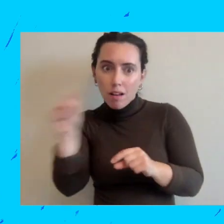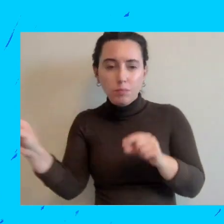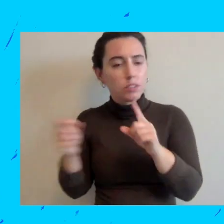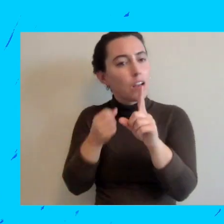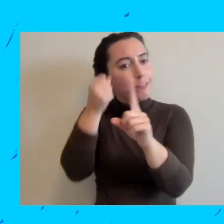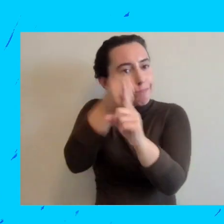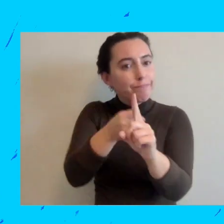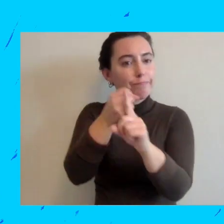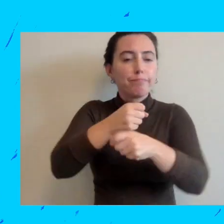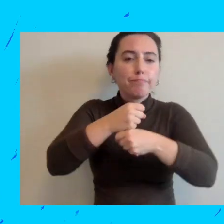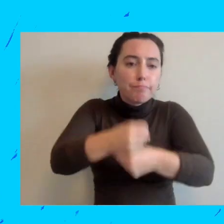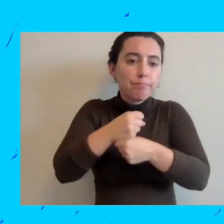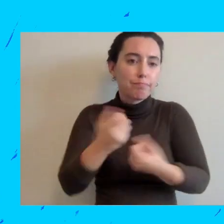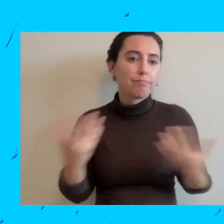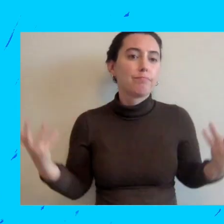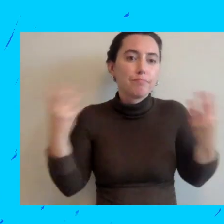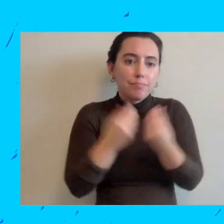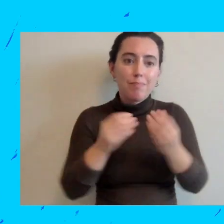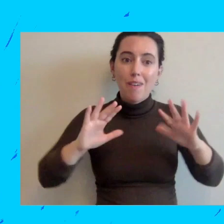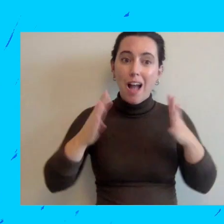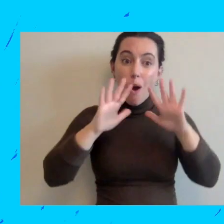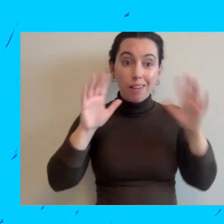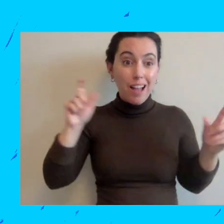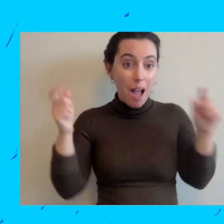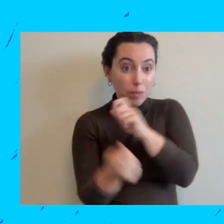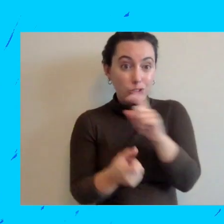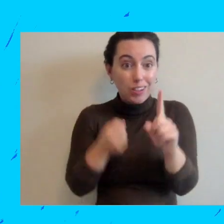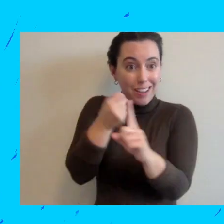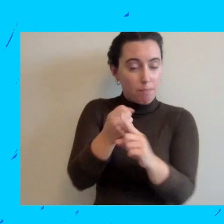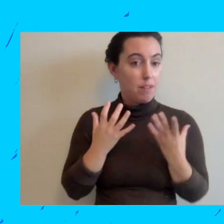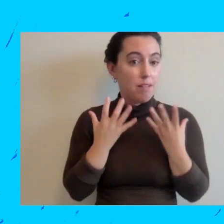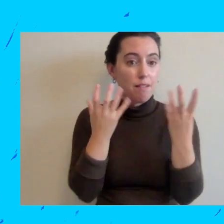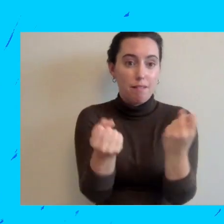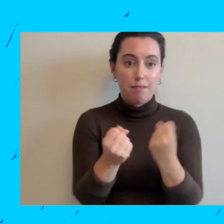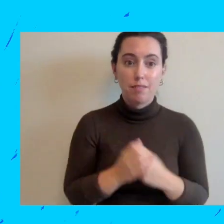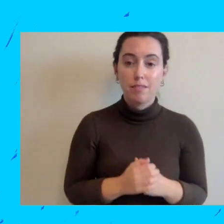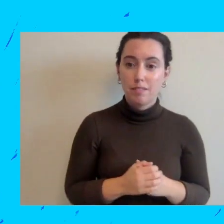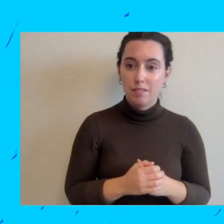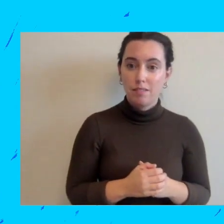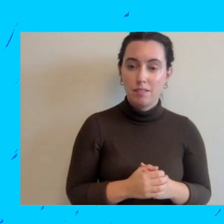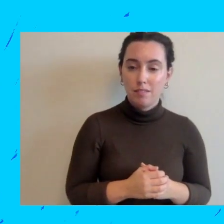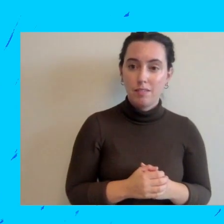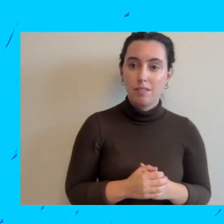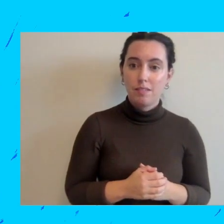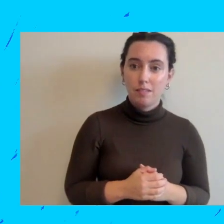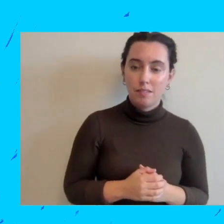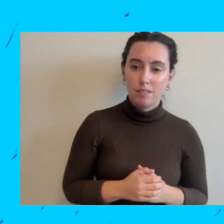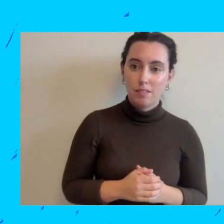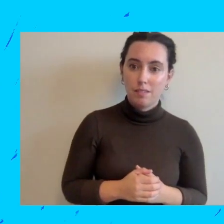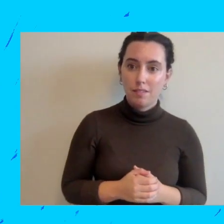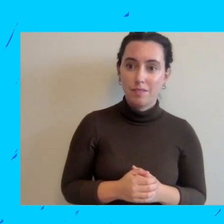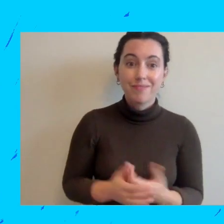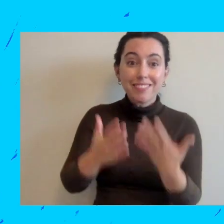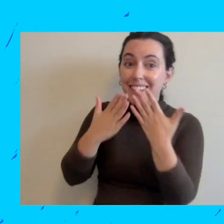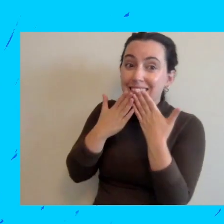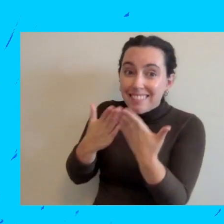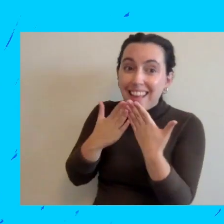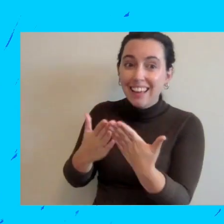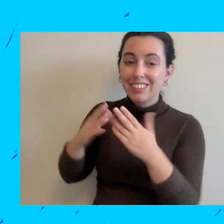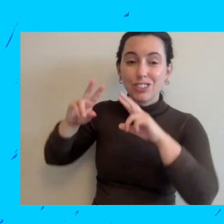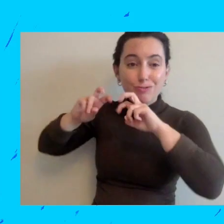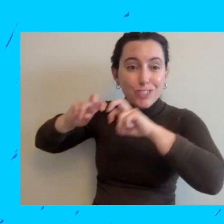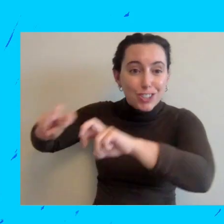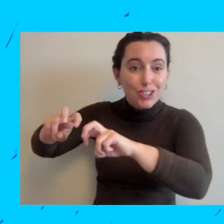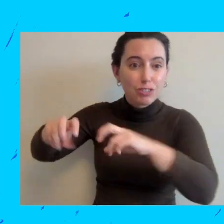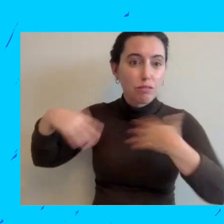on how climate change is impacting their well-being. Thank you, fellow researchers. The series